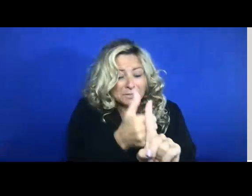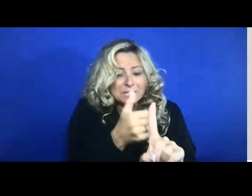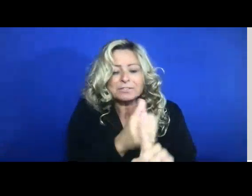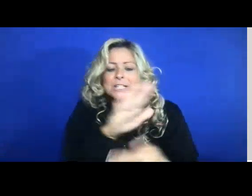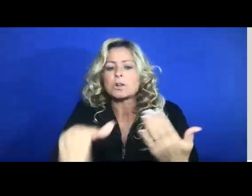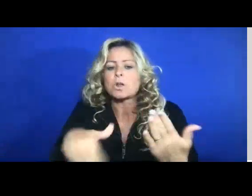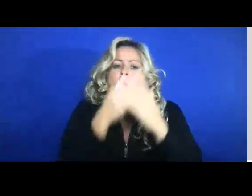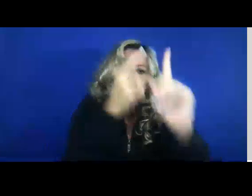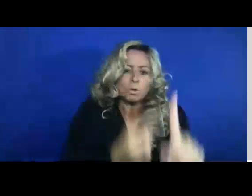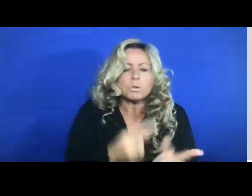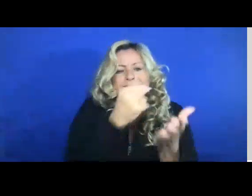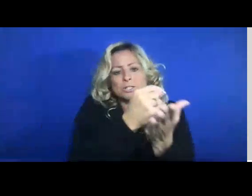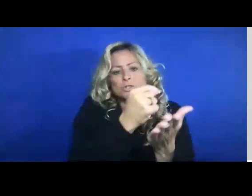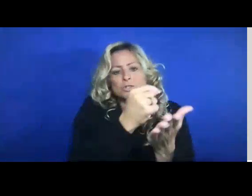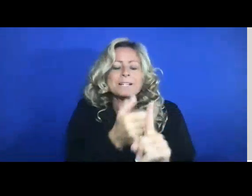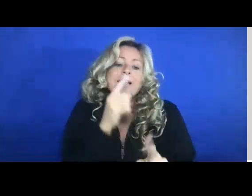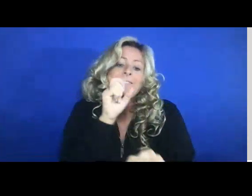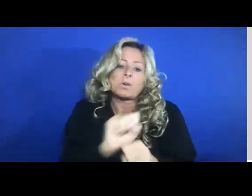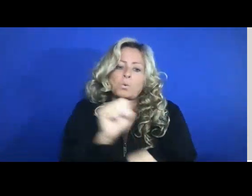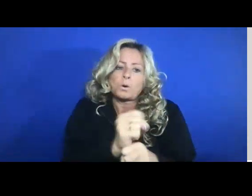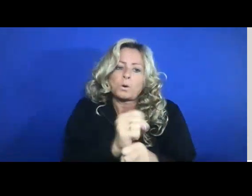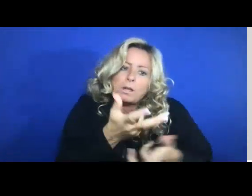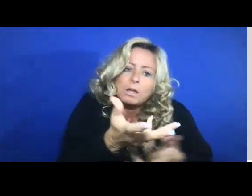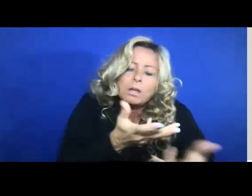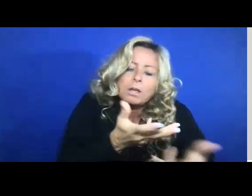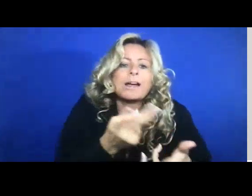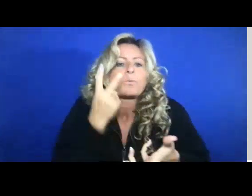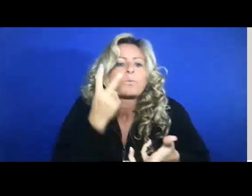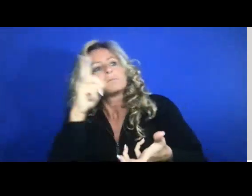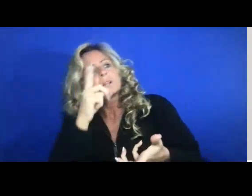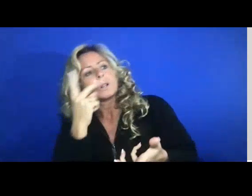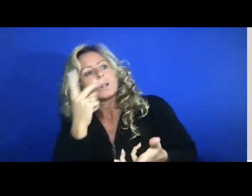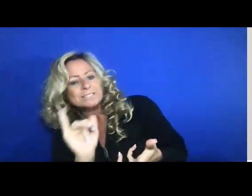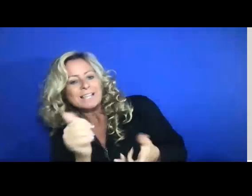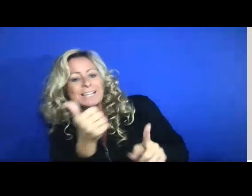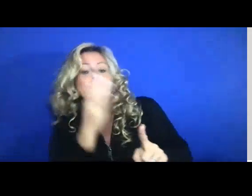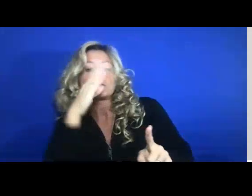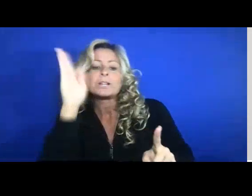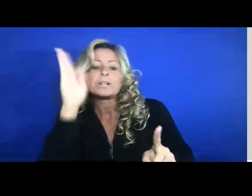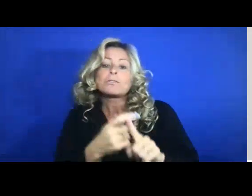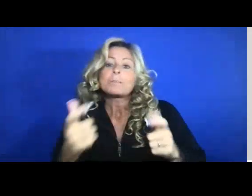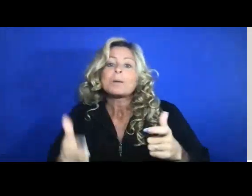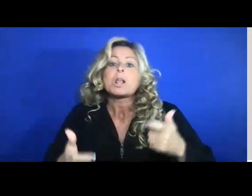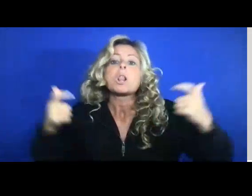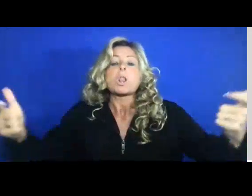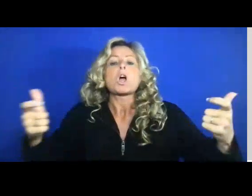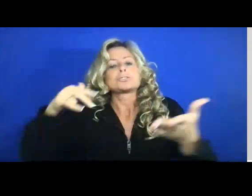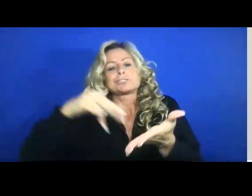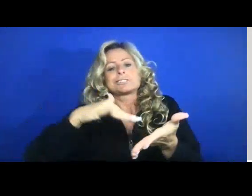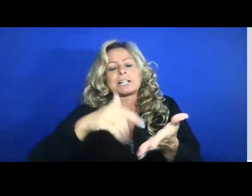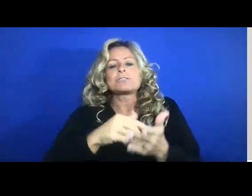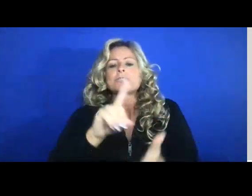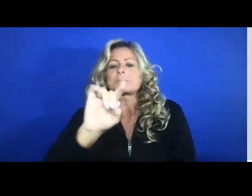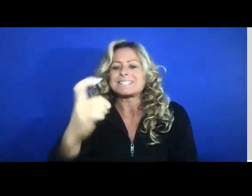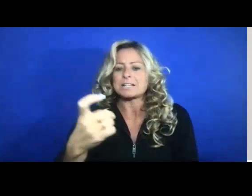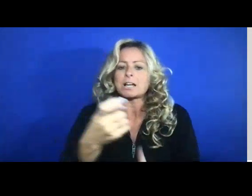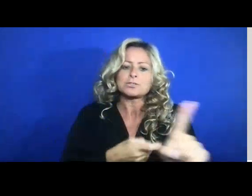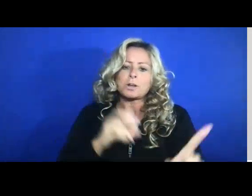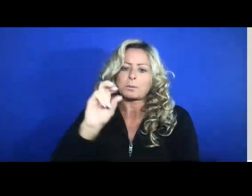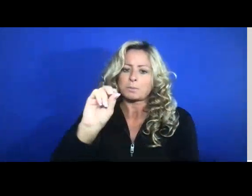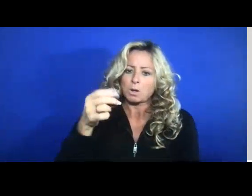treatment and work with them and what that looks like. What we do know from large studies is that just detox from opioids, so if somebody goes to a